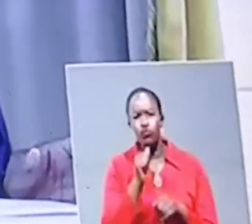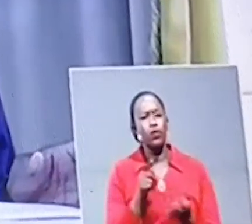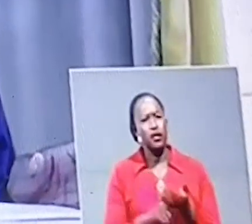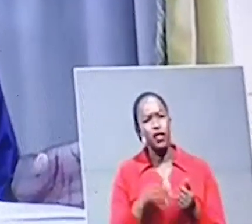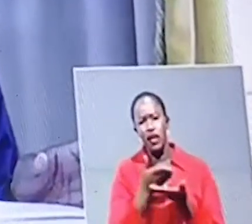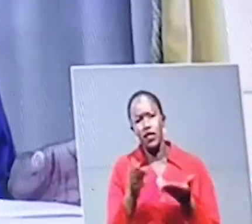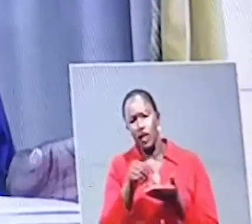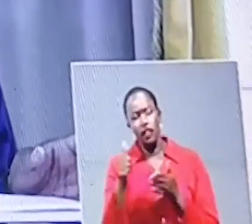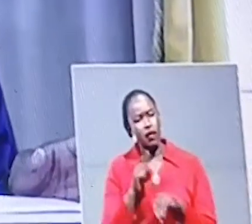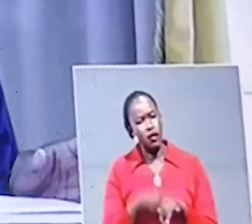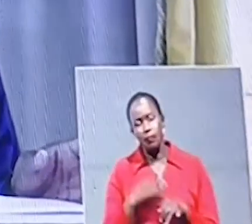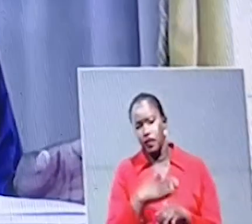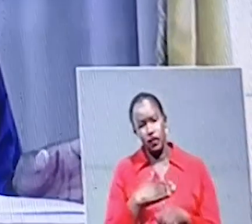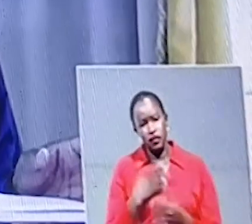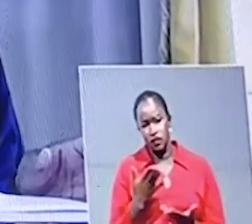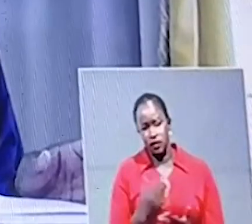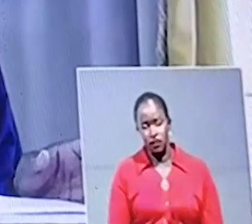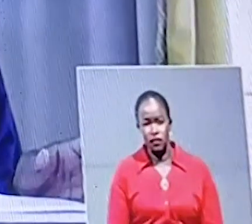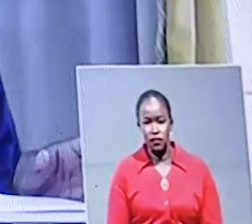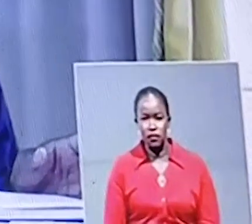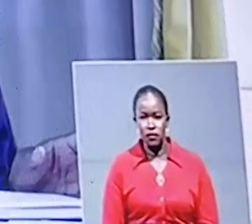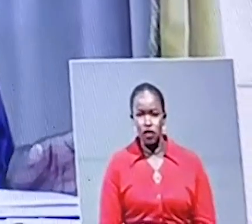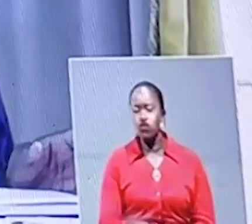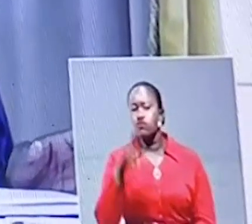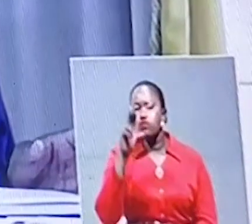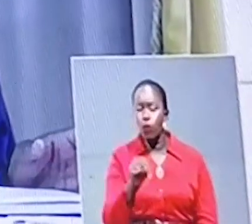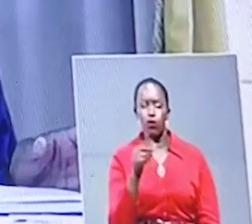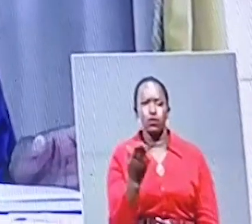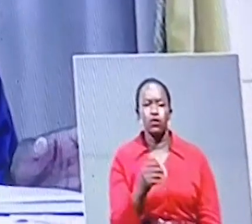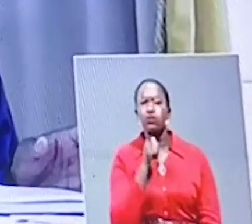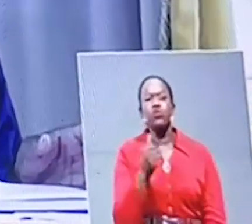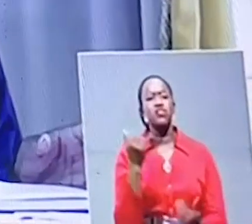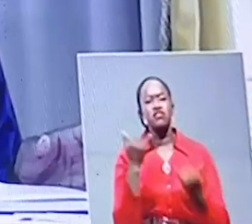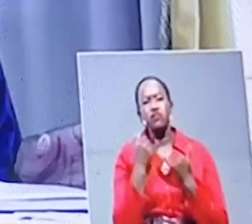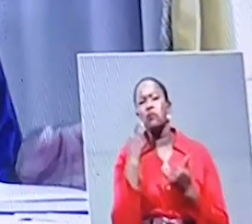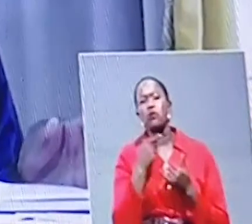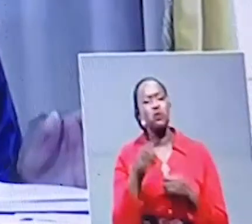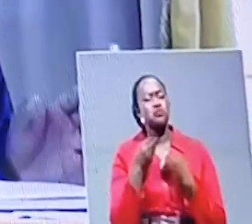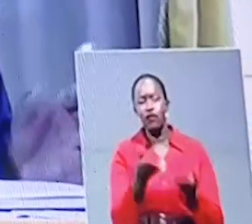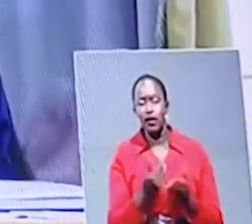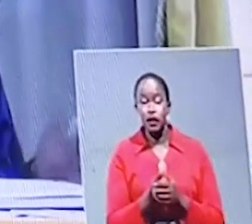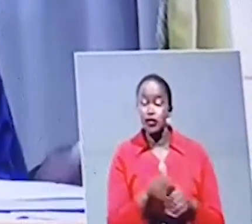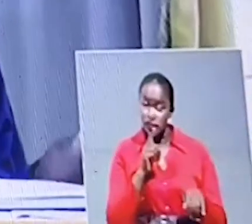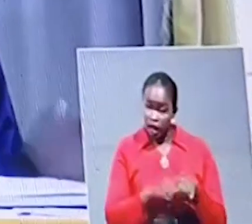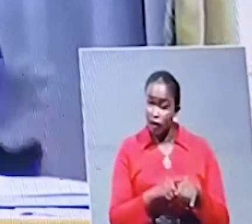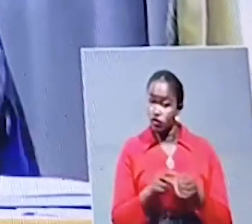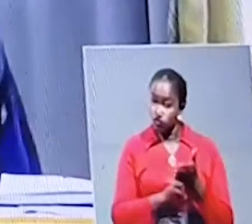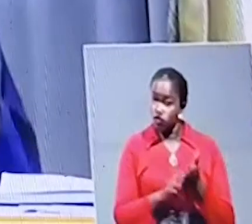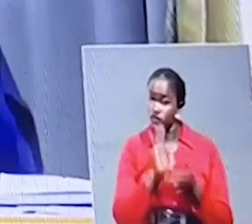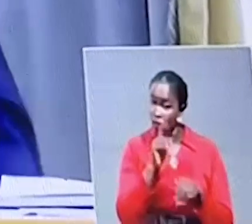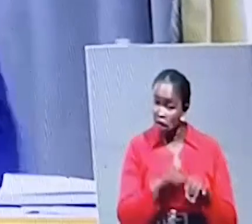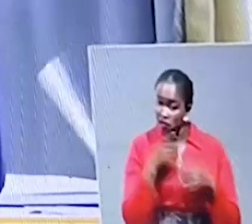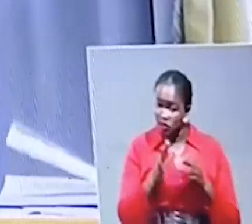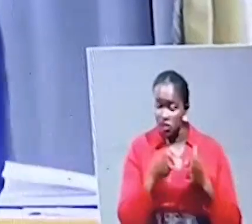time. Please. No, please, don't tell me about who's providing. The moment you use your time, you